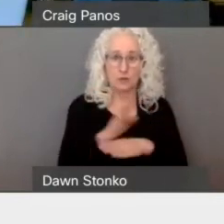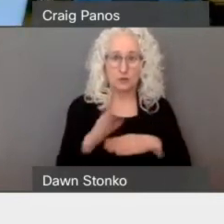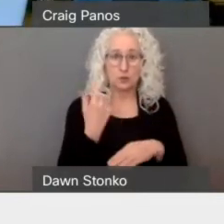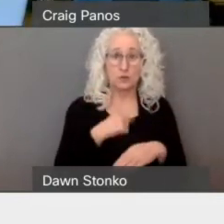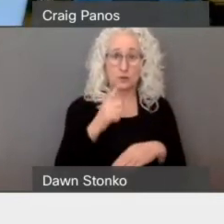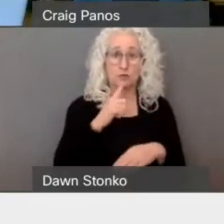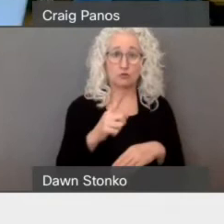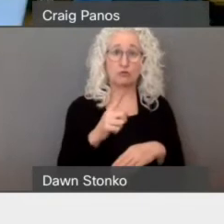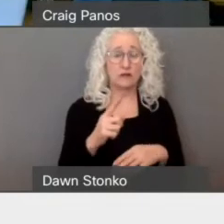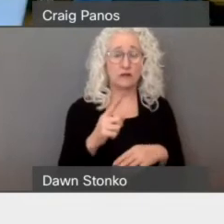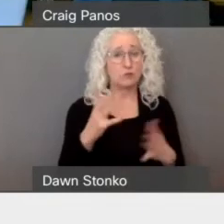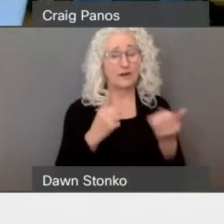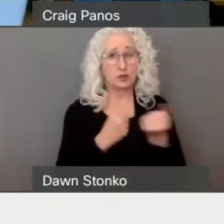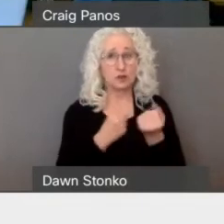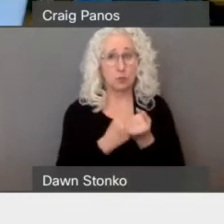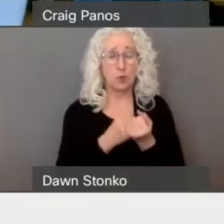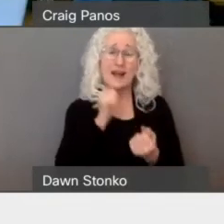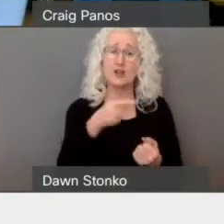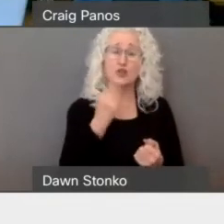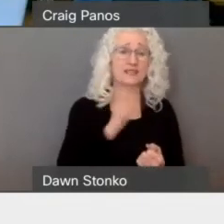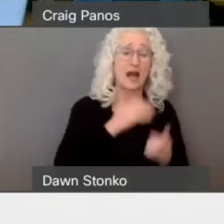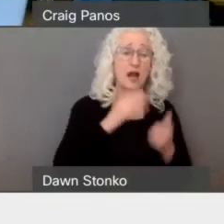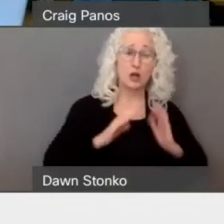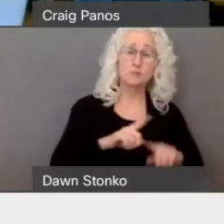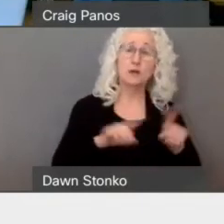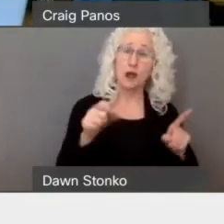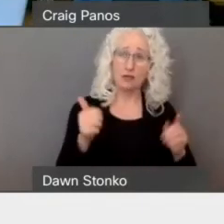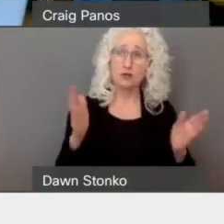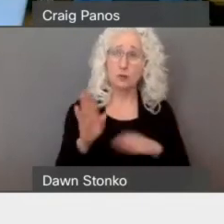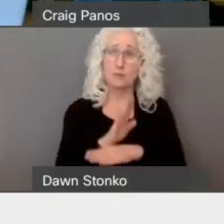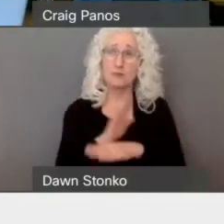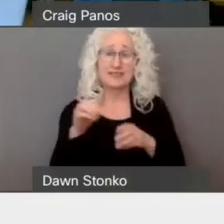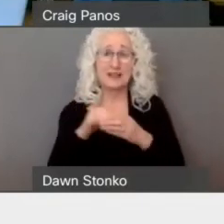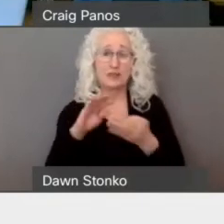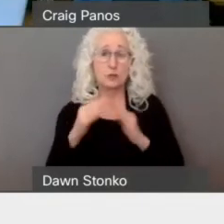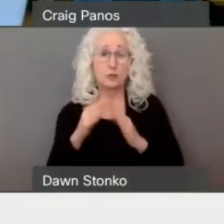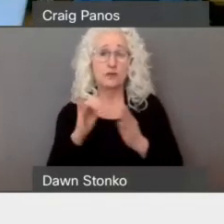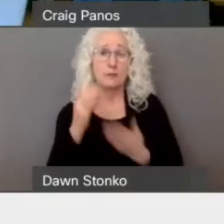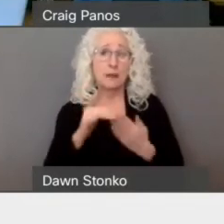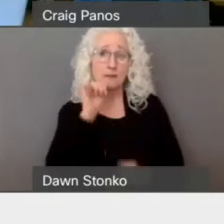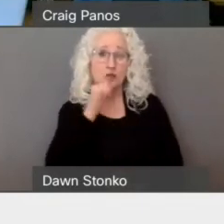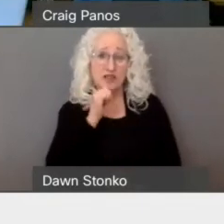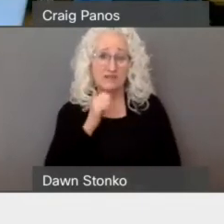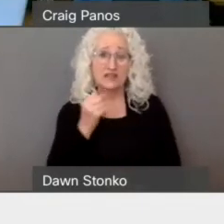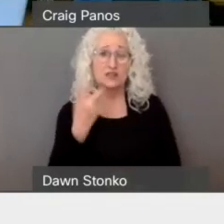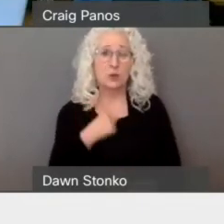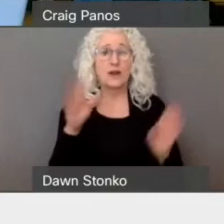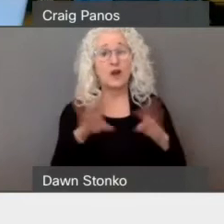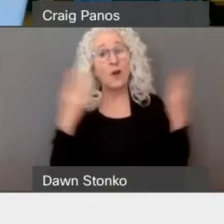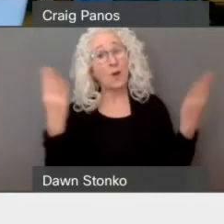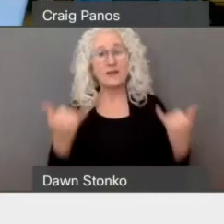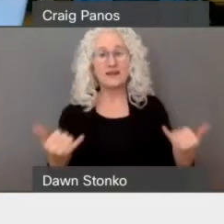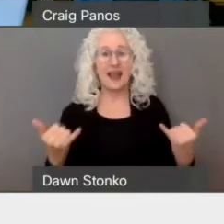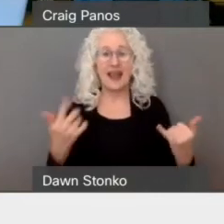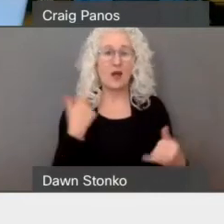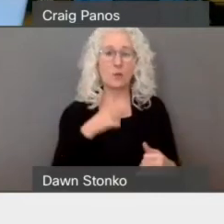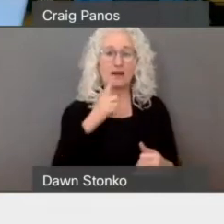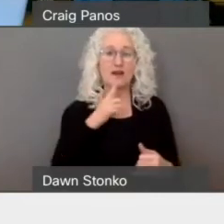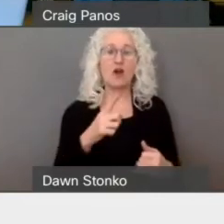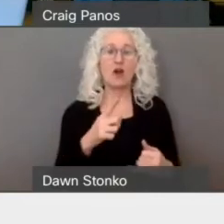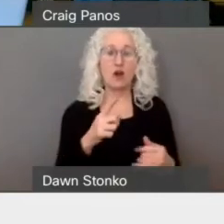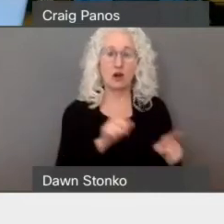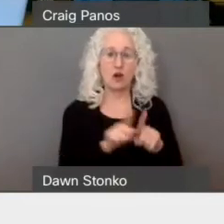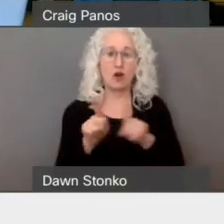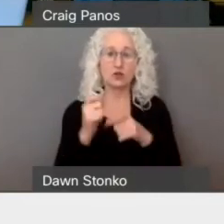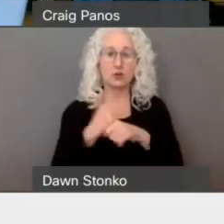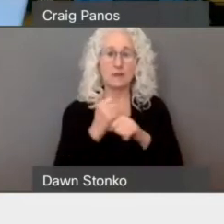just our customers, but other small businesses in the community that may be suffering. So we are open now. We are also making a